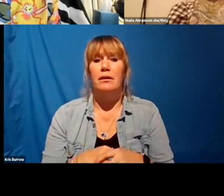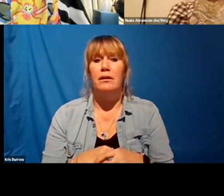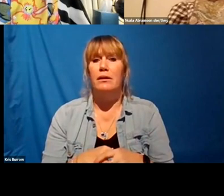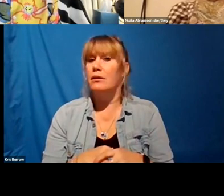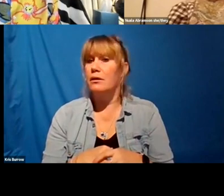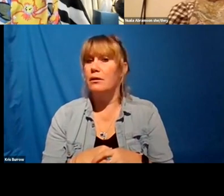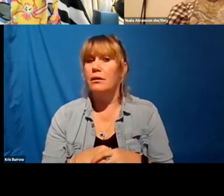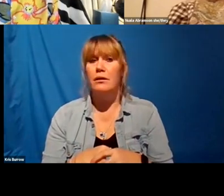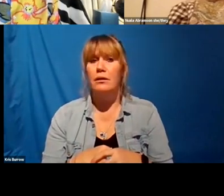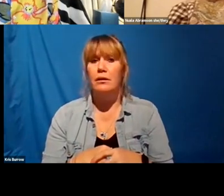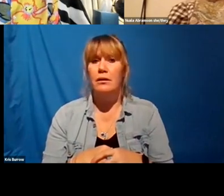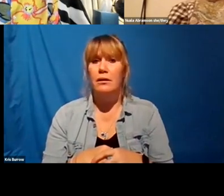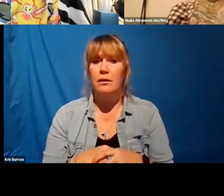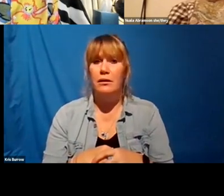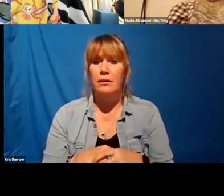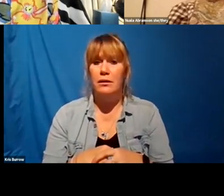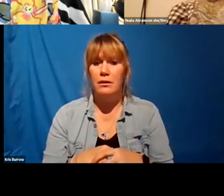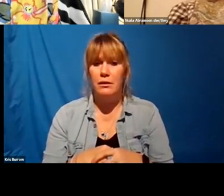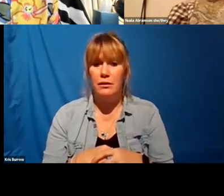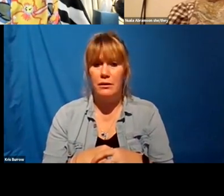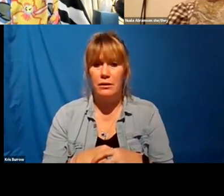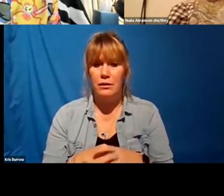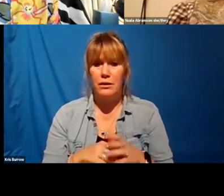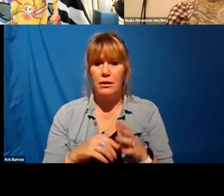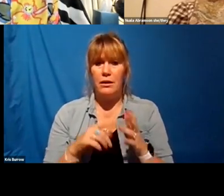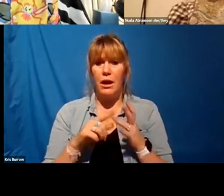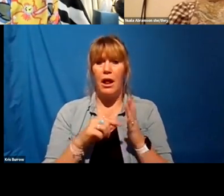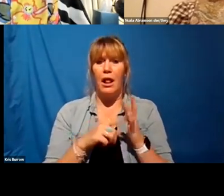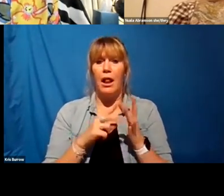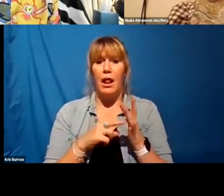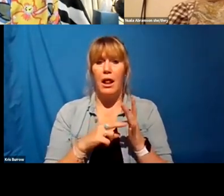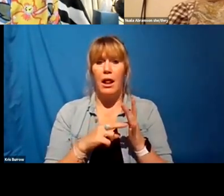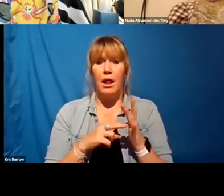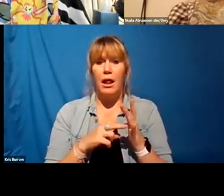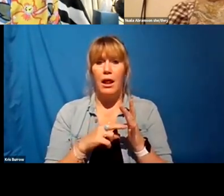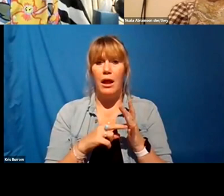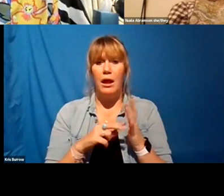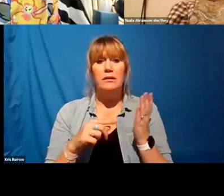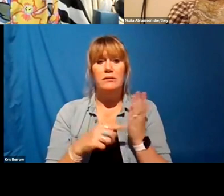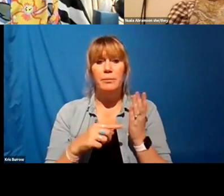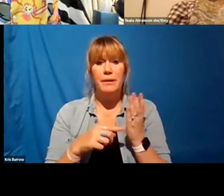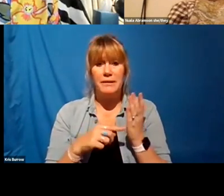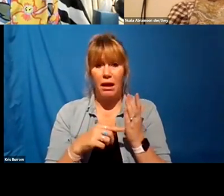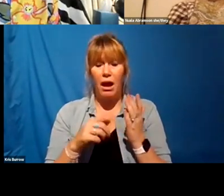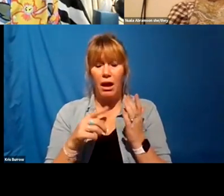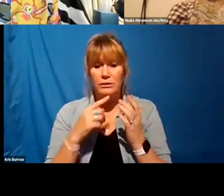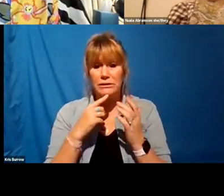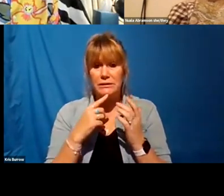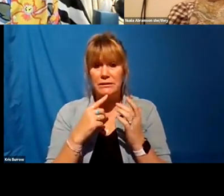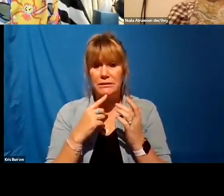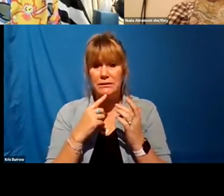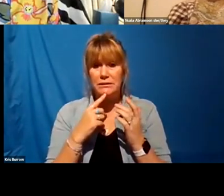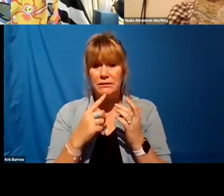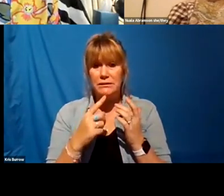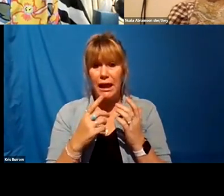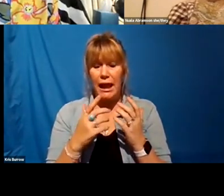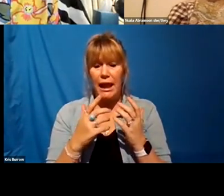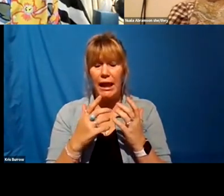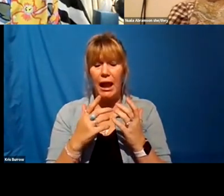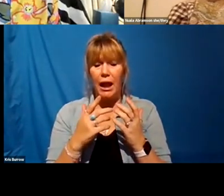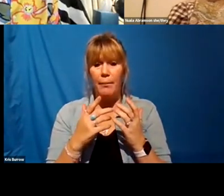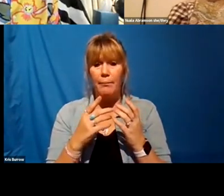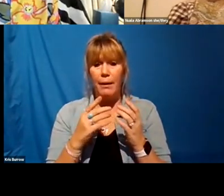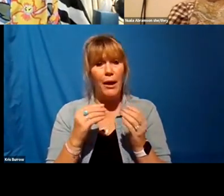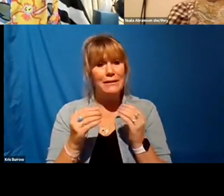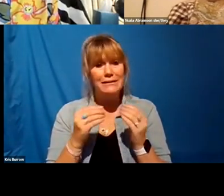There is like a parallel world of textile art, like that it kind of exists separate to the fine